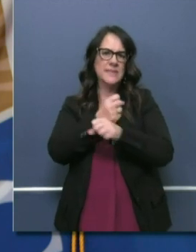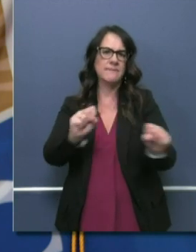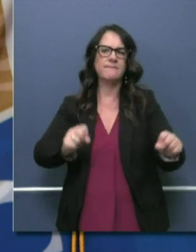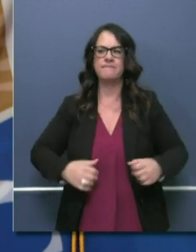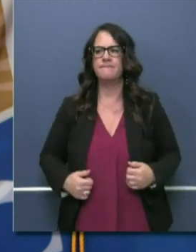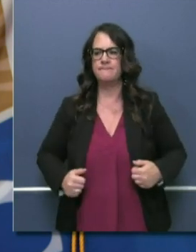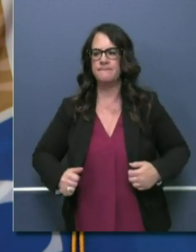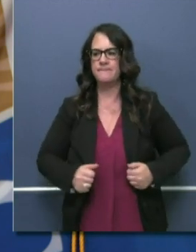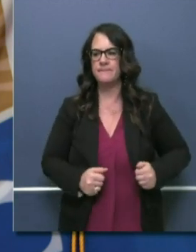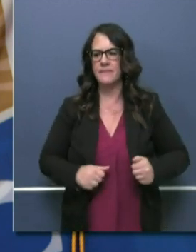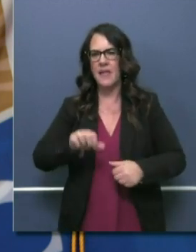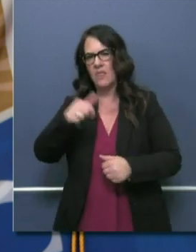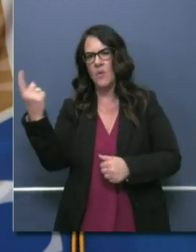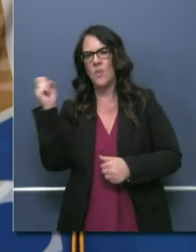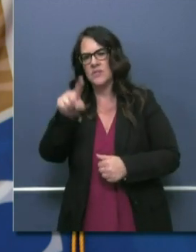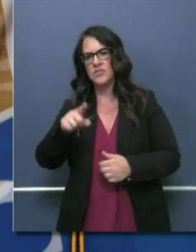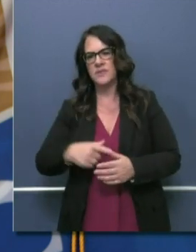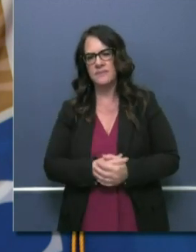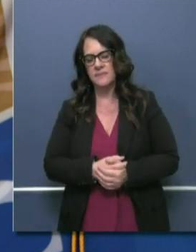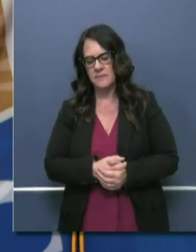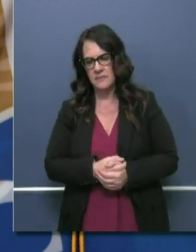Radio.